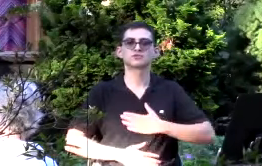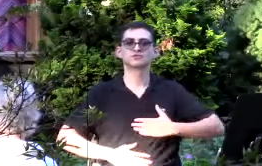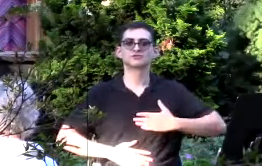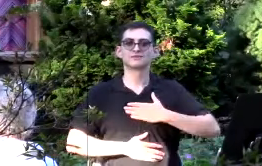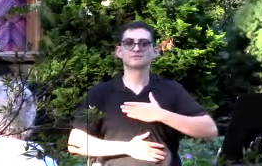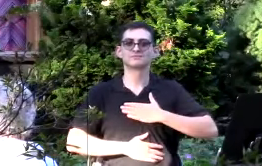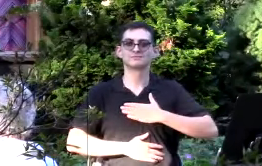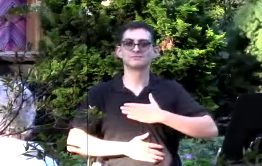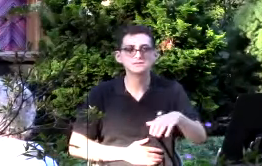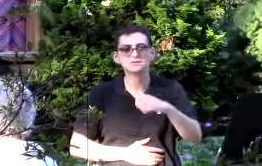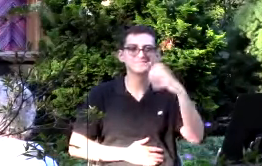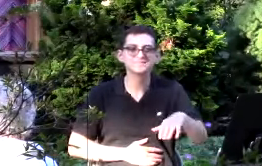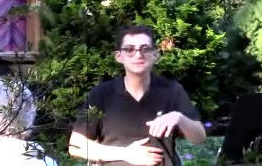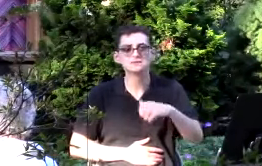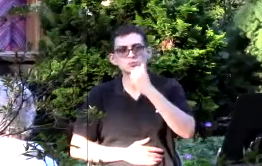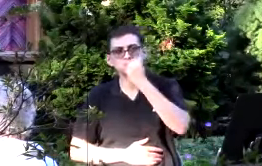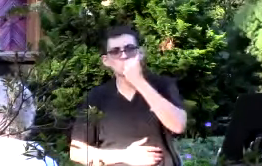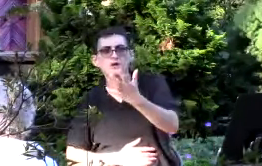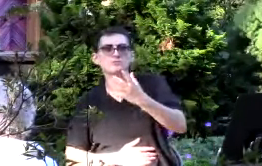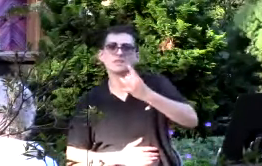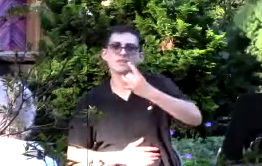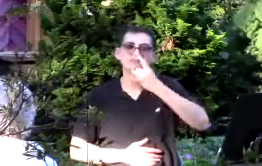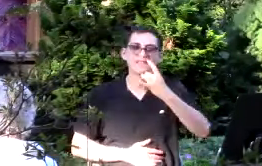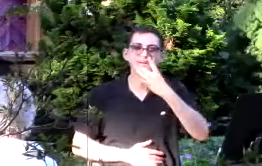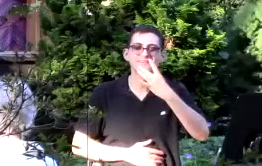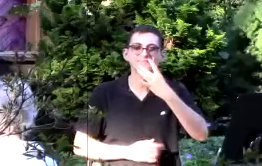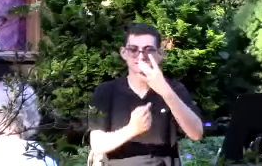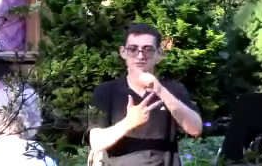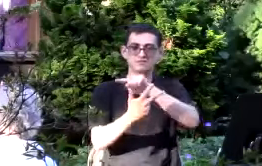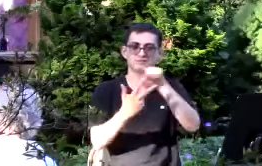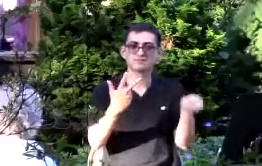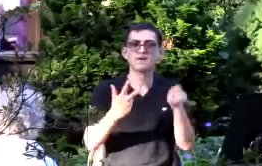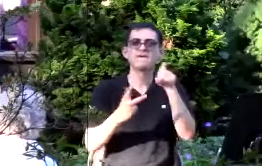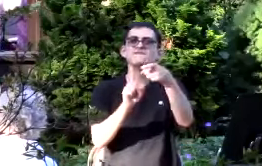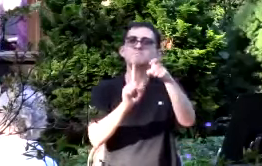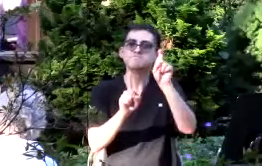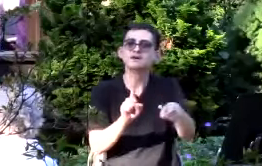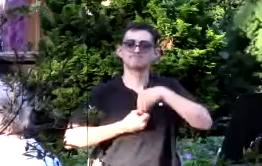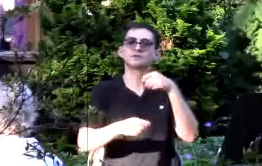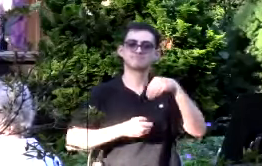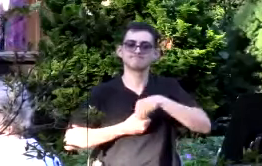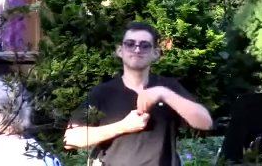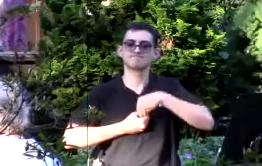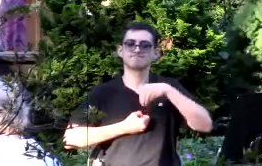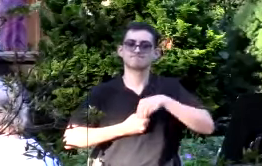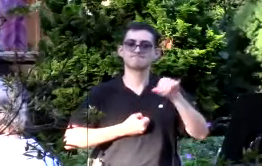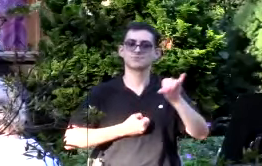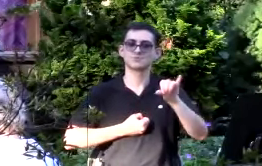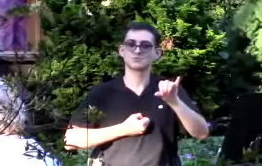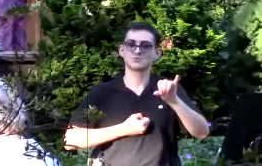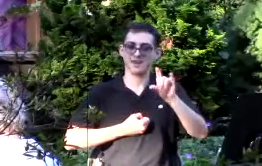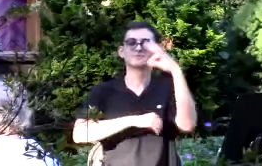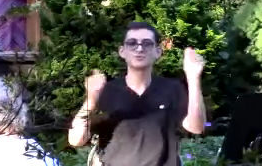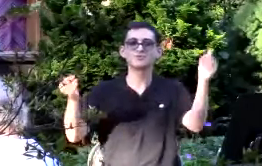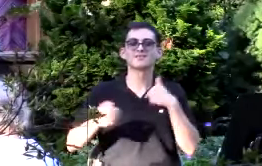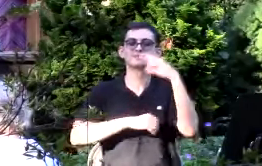and light, those must come from deep within ourselves. So we do that as we welcome the Sabbath, as we welcome the